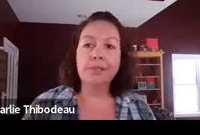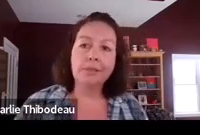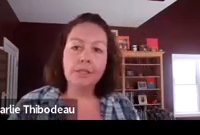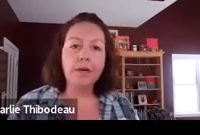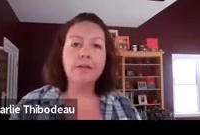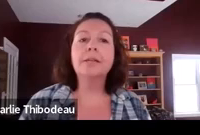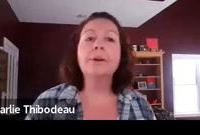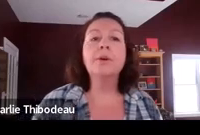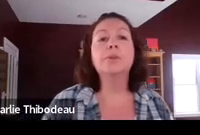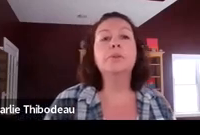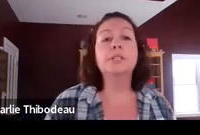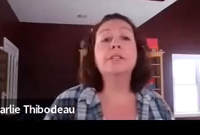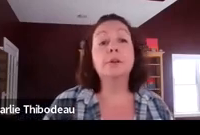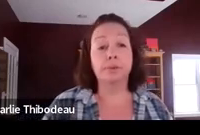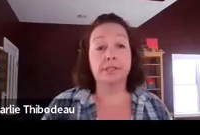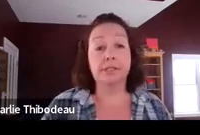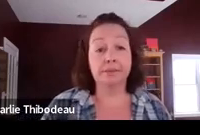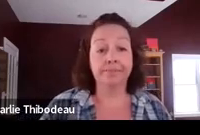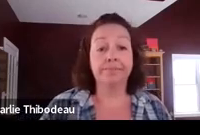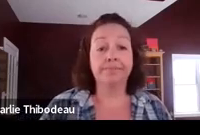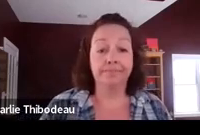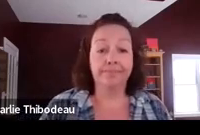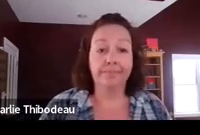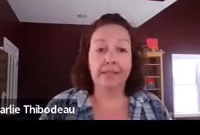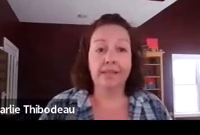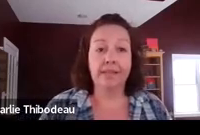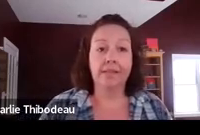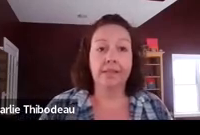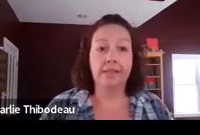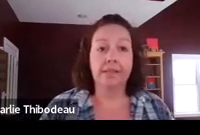Today, we're going to be talking about the written notice.